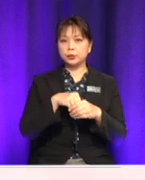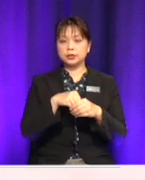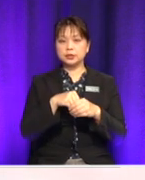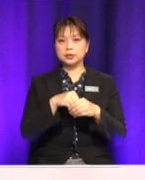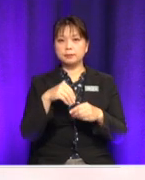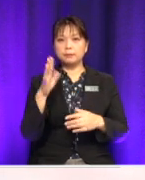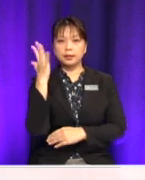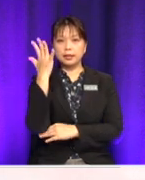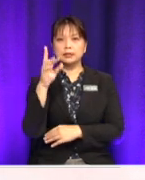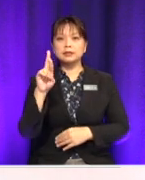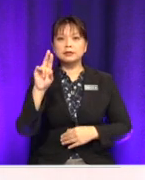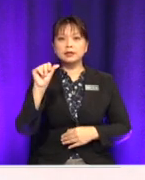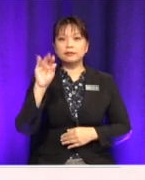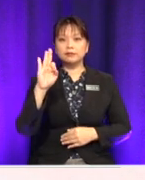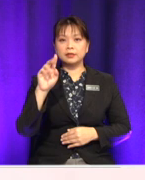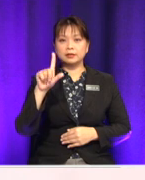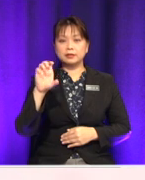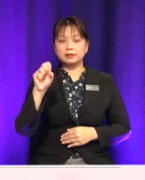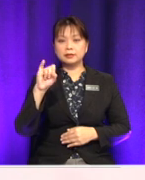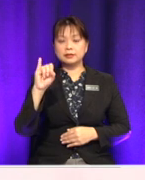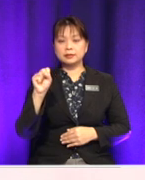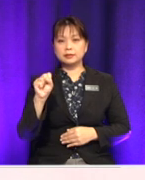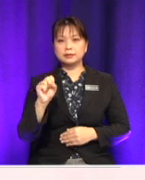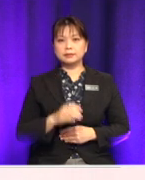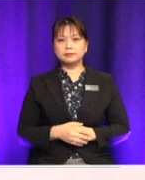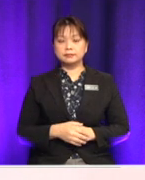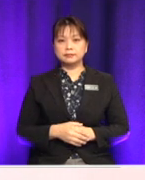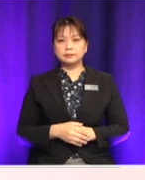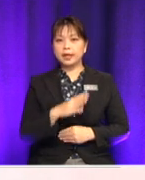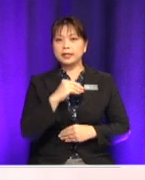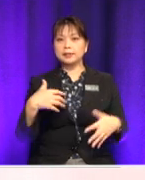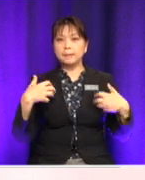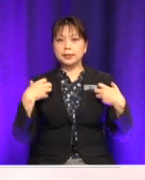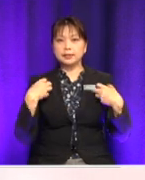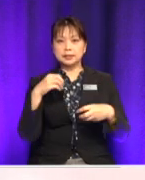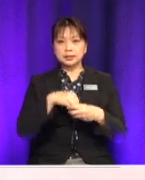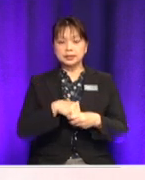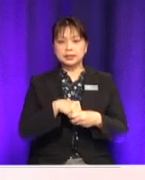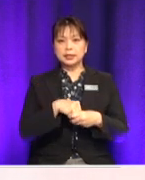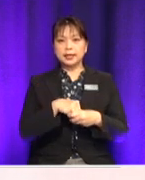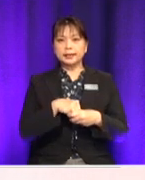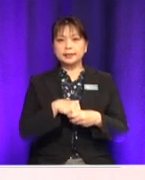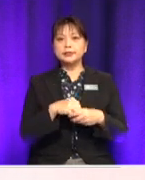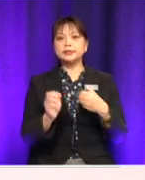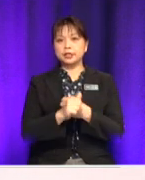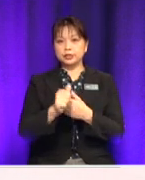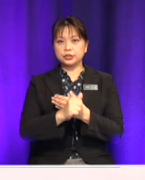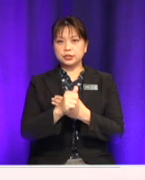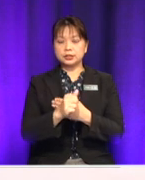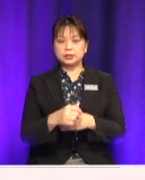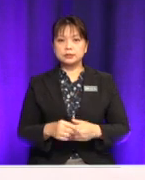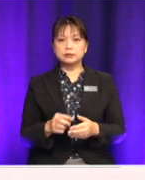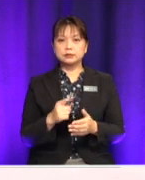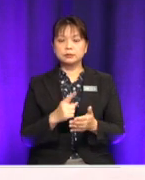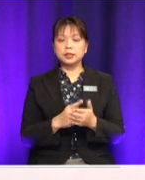which is found only in Borneo and Sumatra, and the proboscis monkey, which is endangered. One of the main